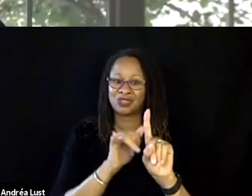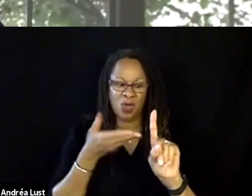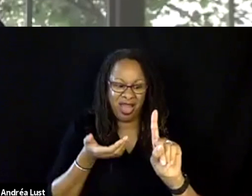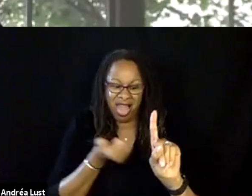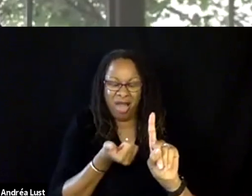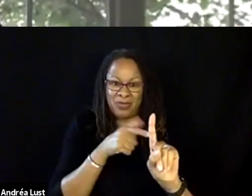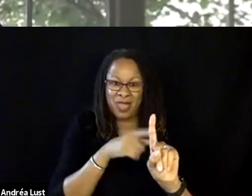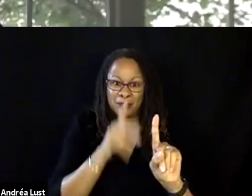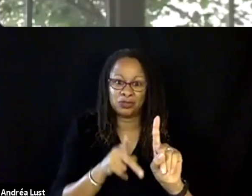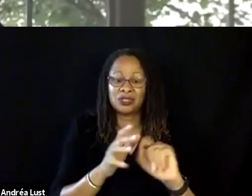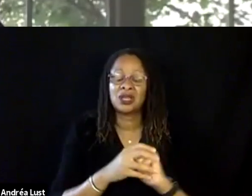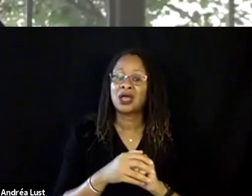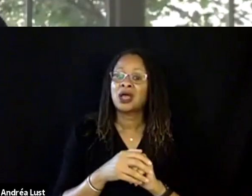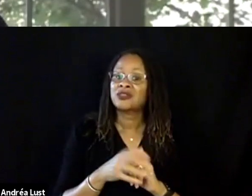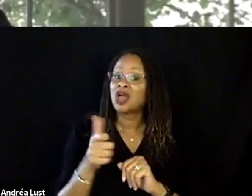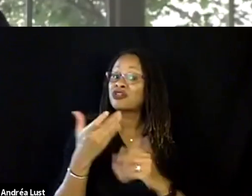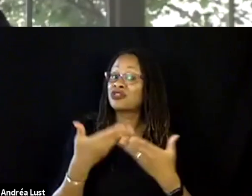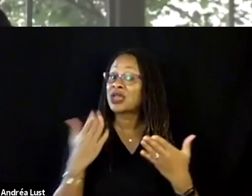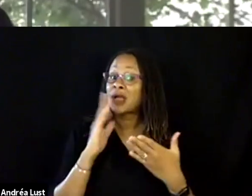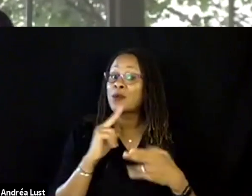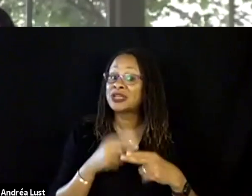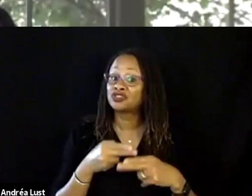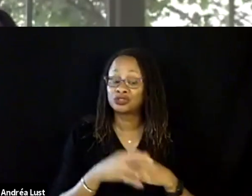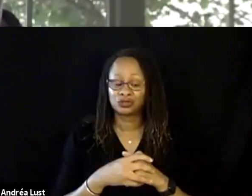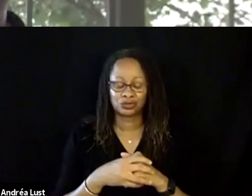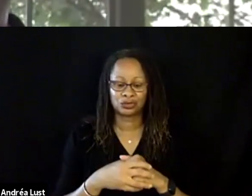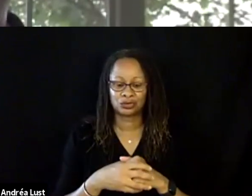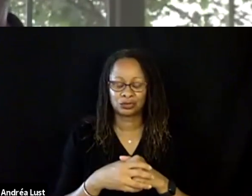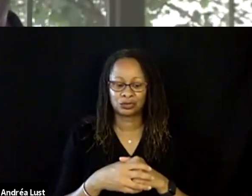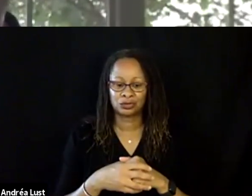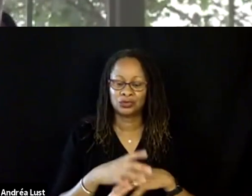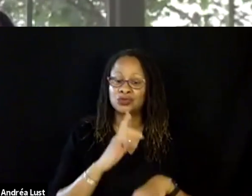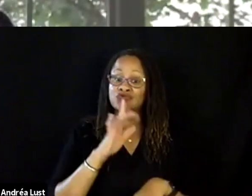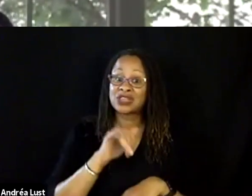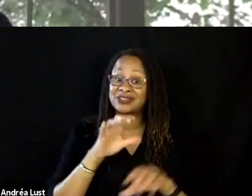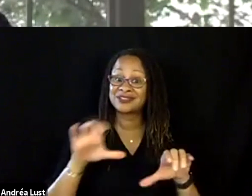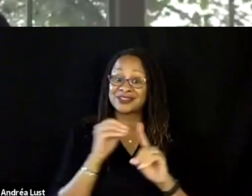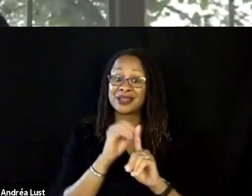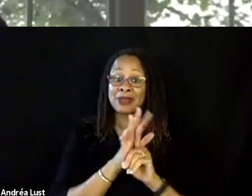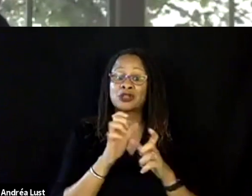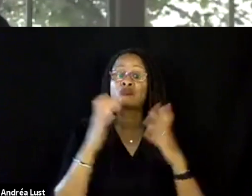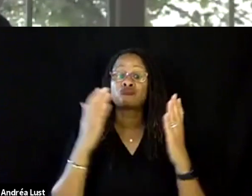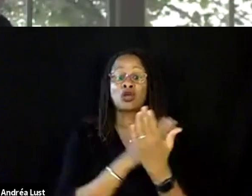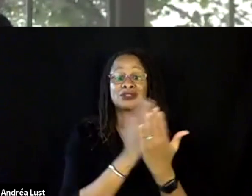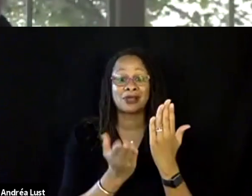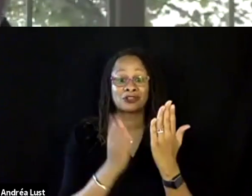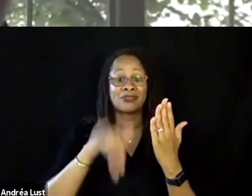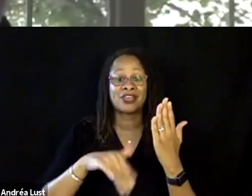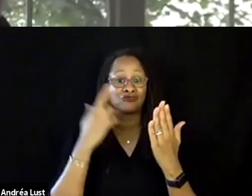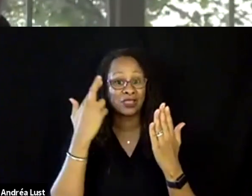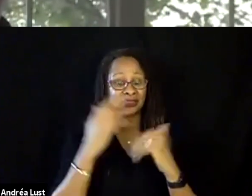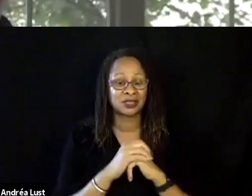And then the final quick thing I'll mention is that it really does impact a broader spectrum than you realize. So